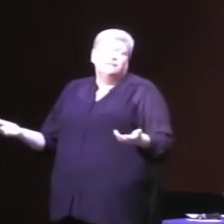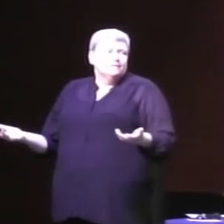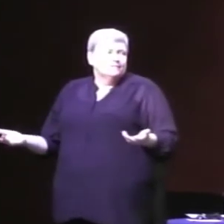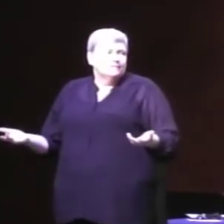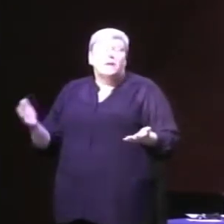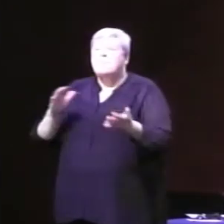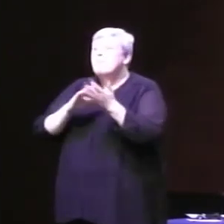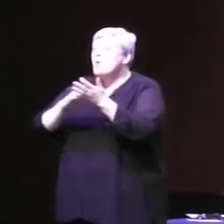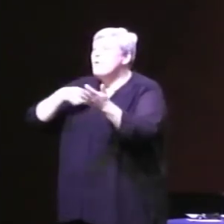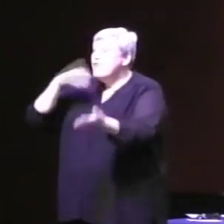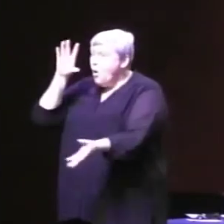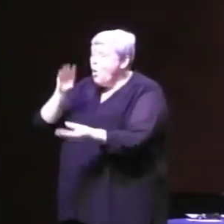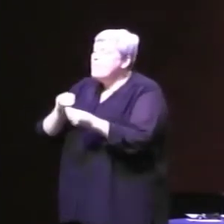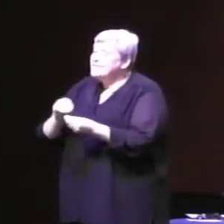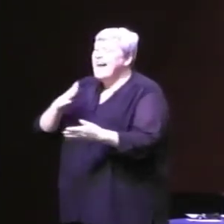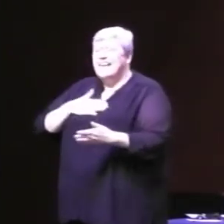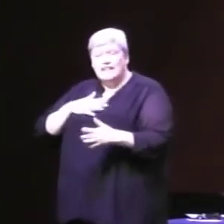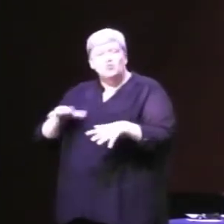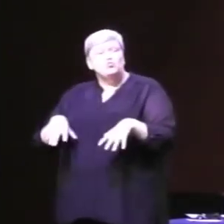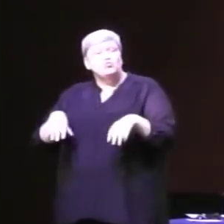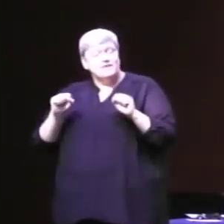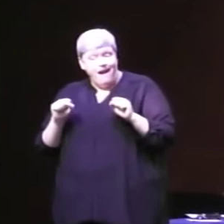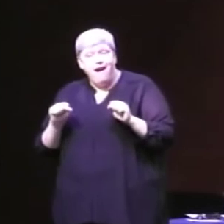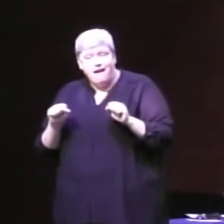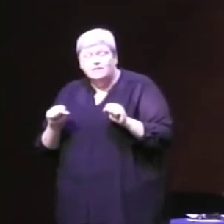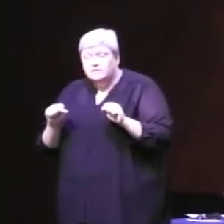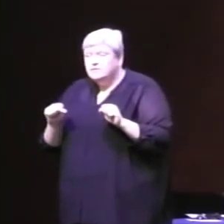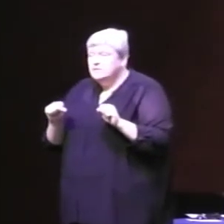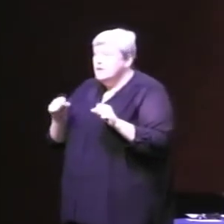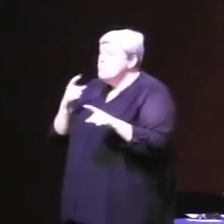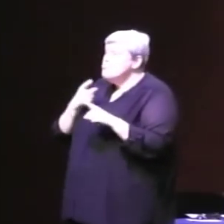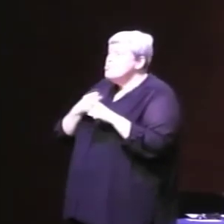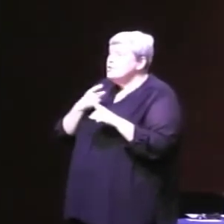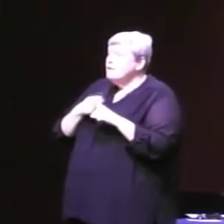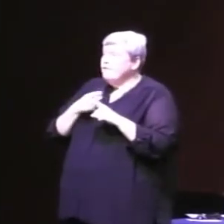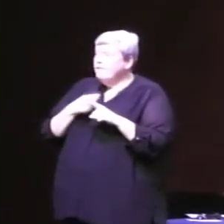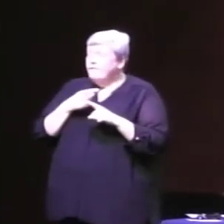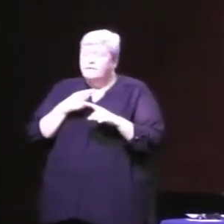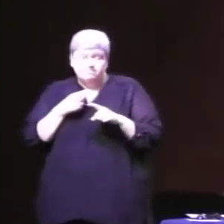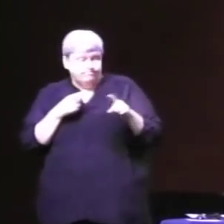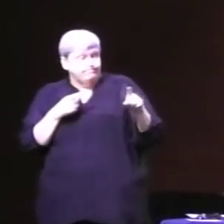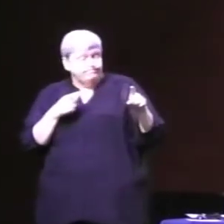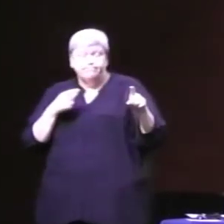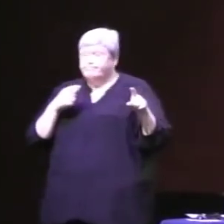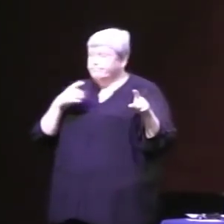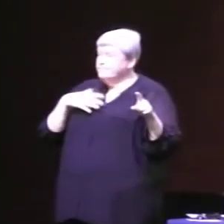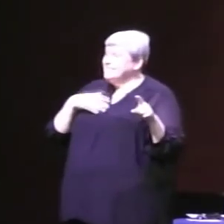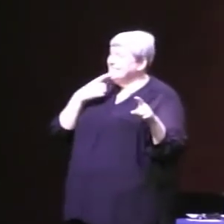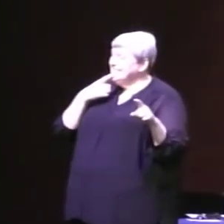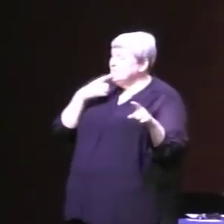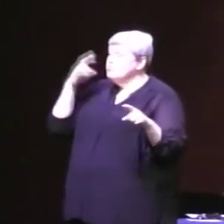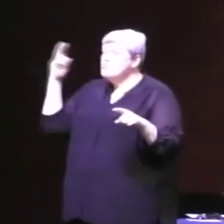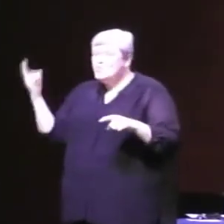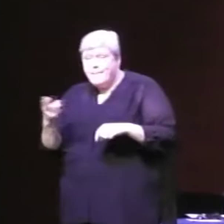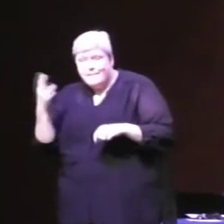In moving this composite, I'd like to start on a reasonably positive note. I'd like to start by reiterating